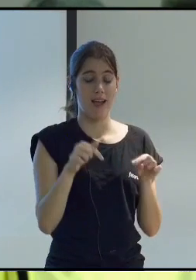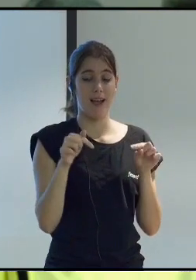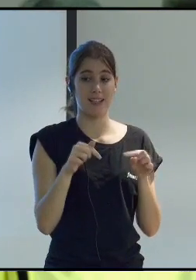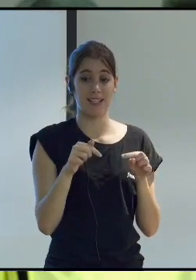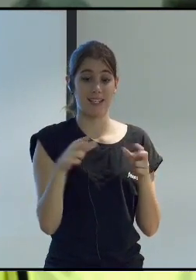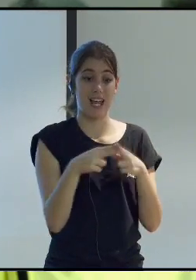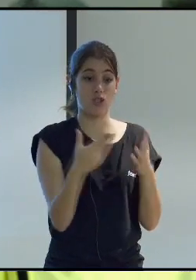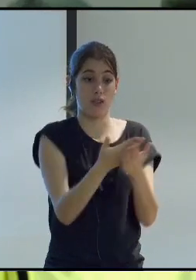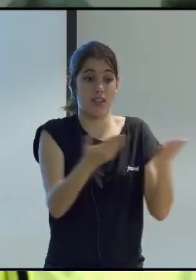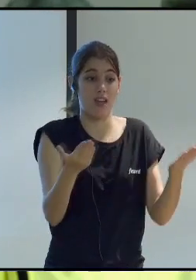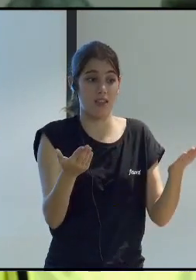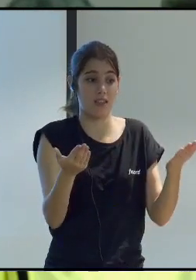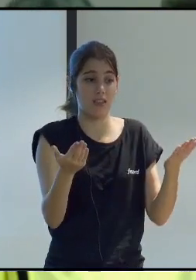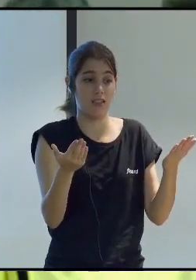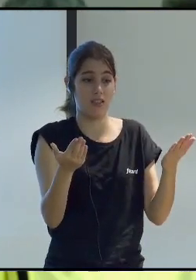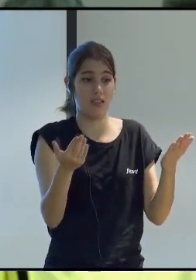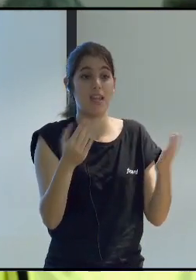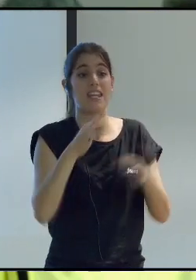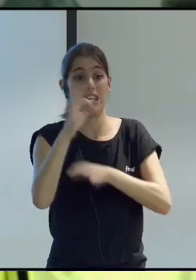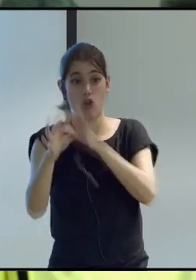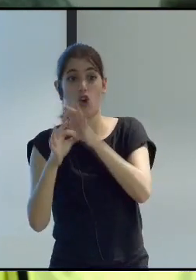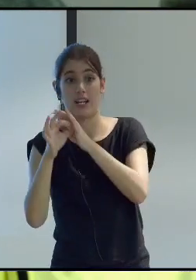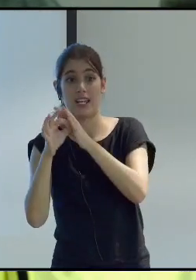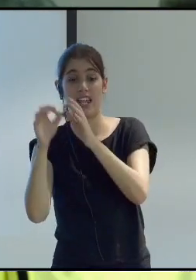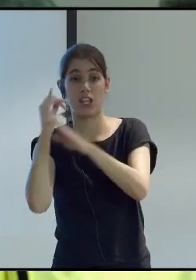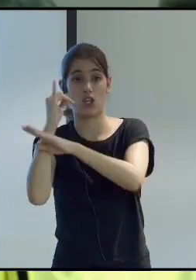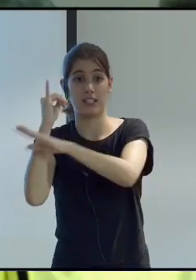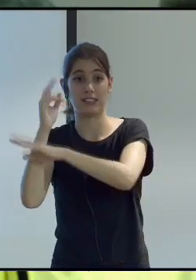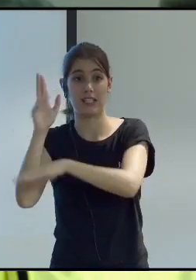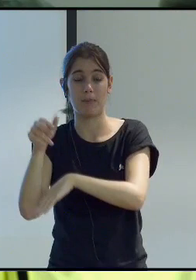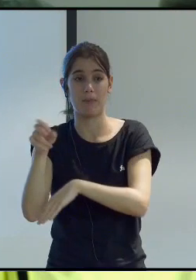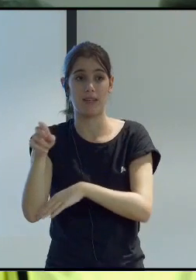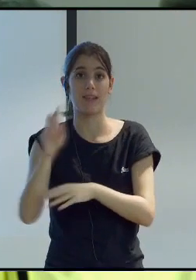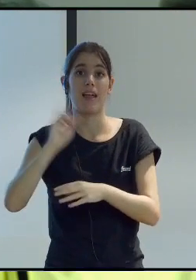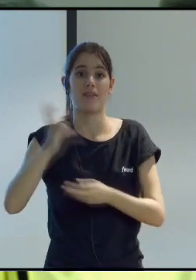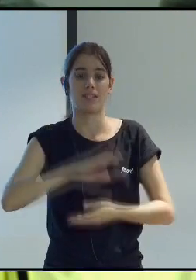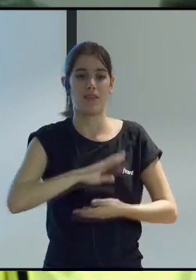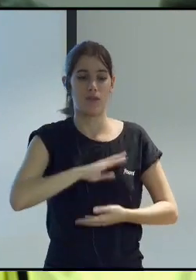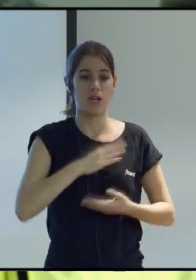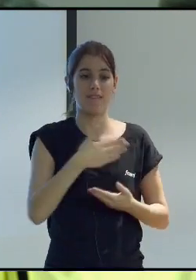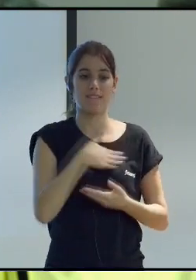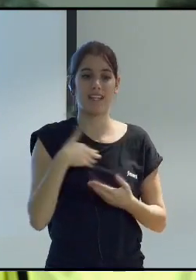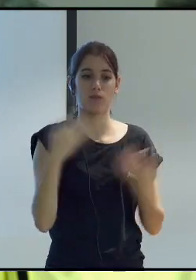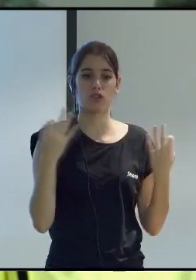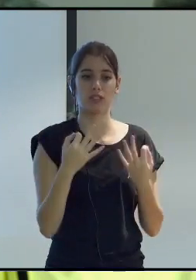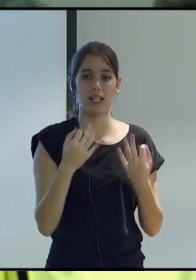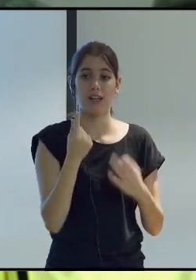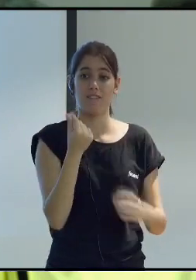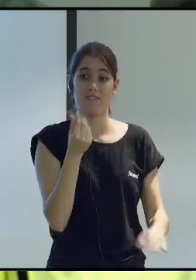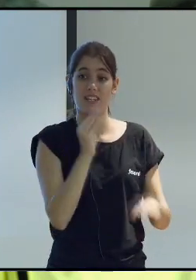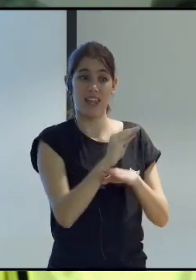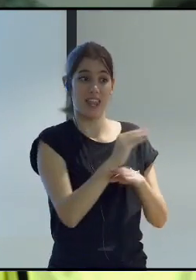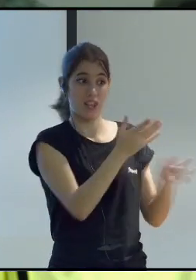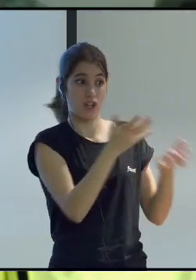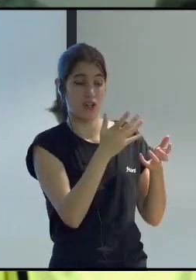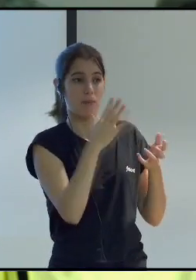and organizations of persons with disability can reclaim funding to be part of that transition from institution